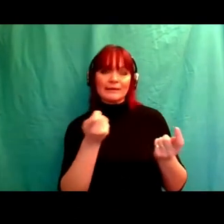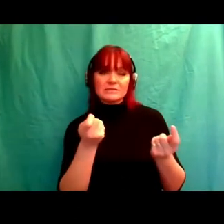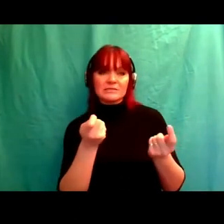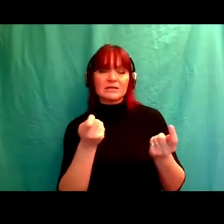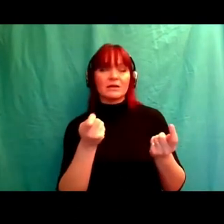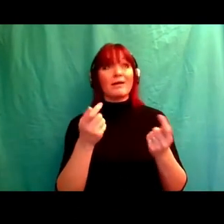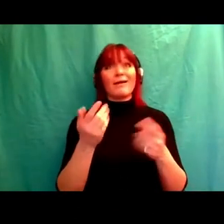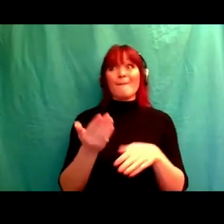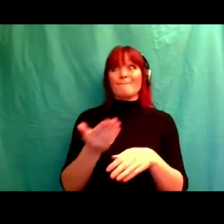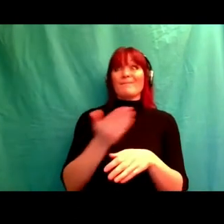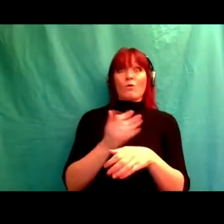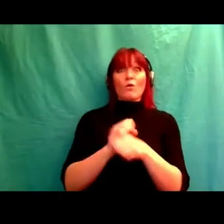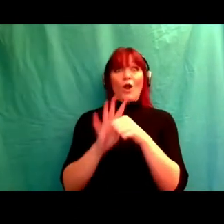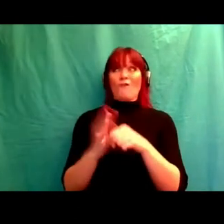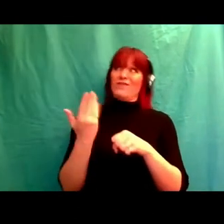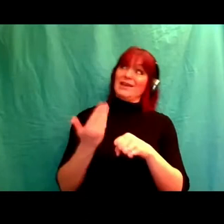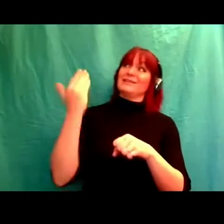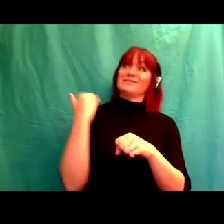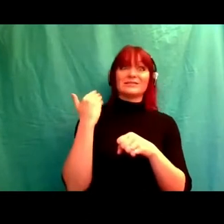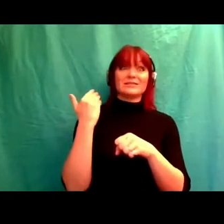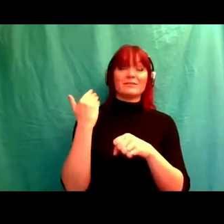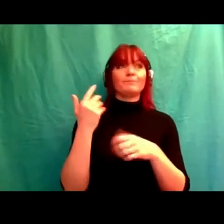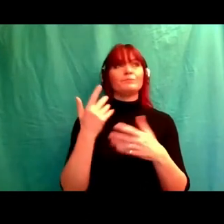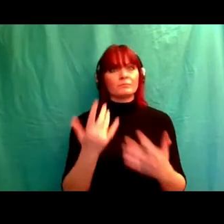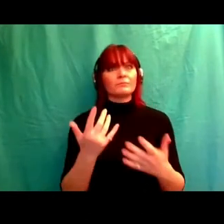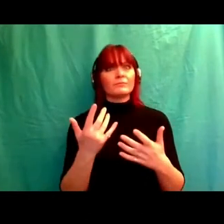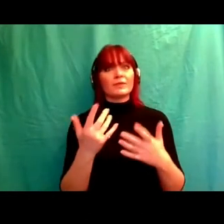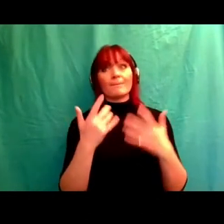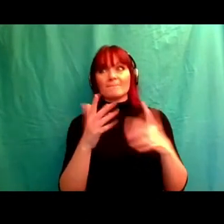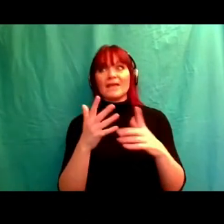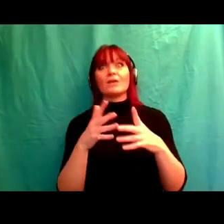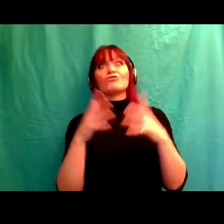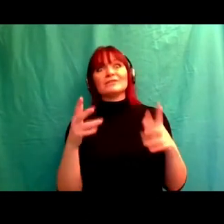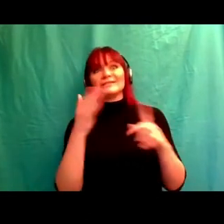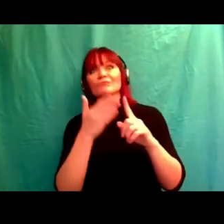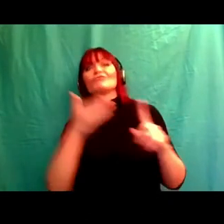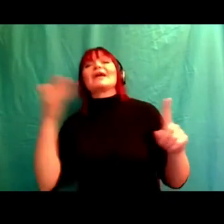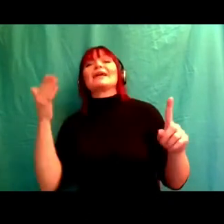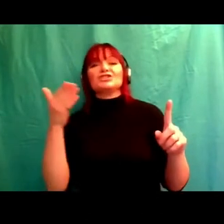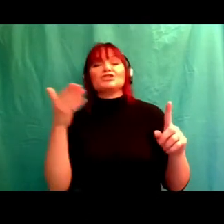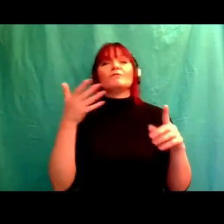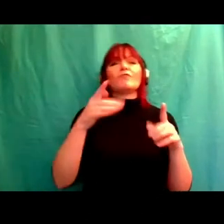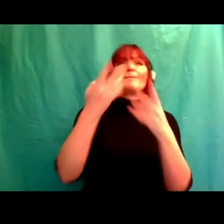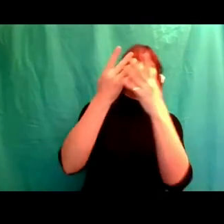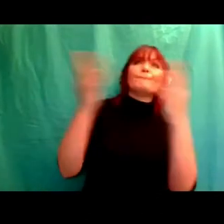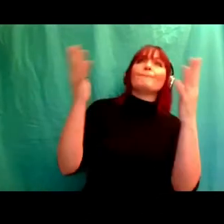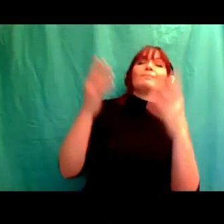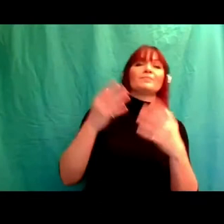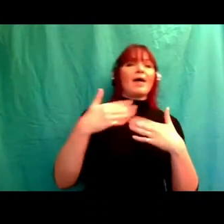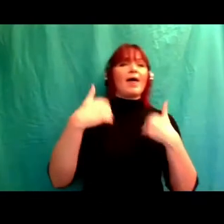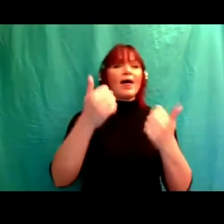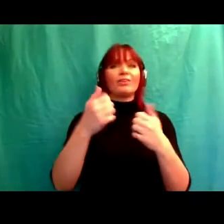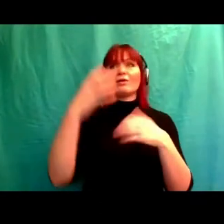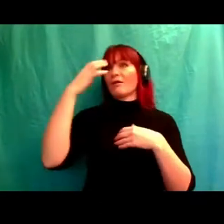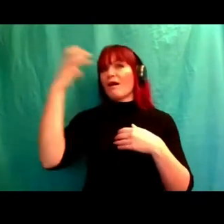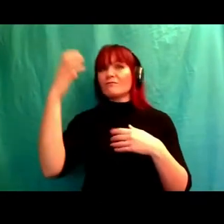system flat last year, there was increasing recognition across a whole range of health, local government and care leaders that population